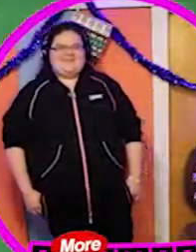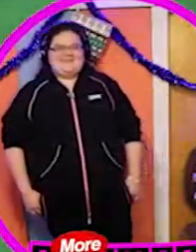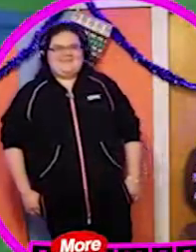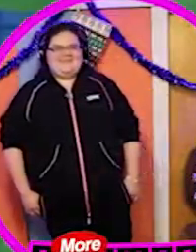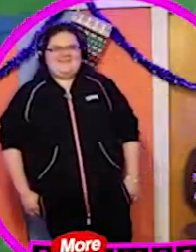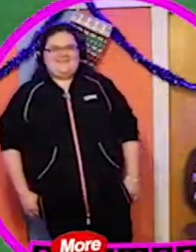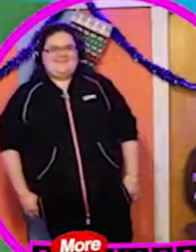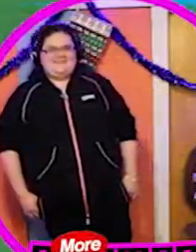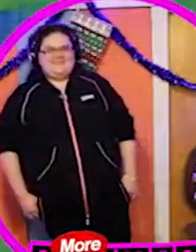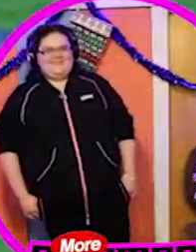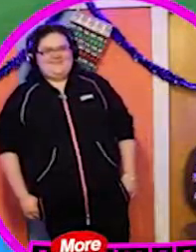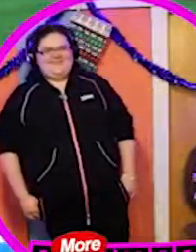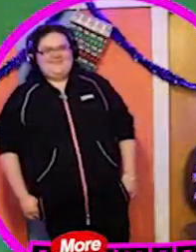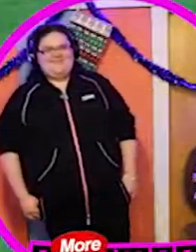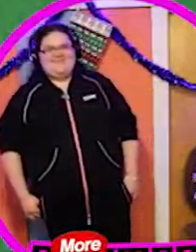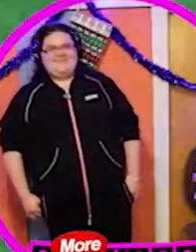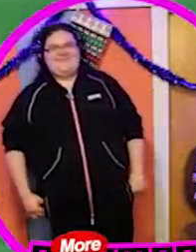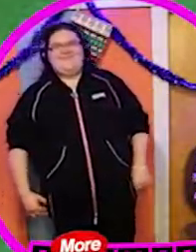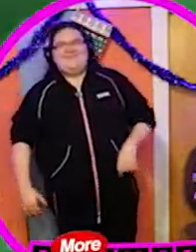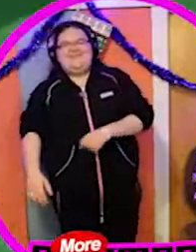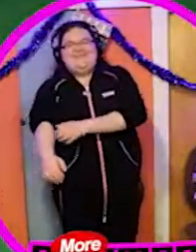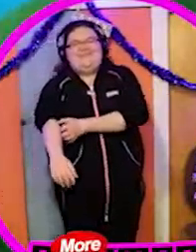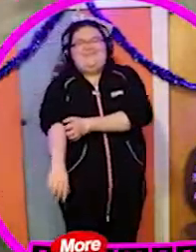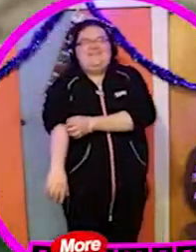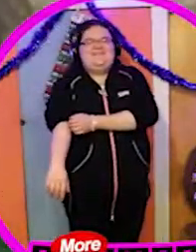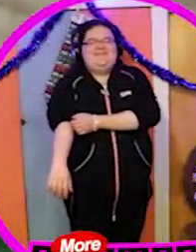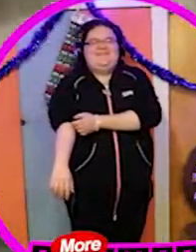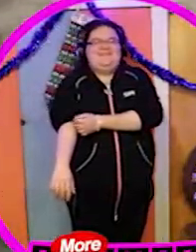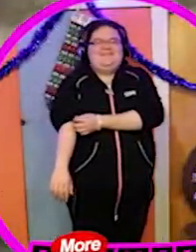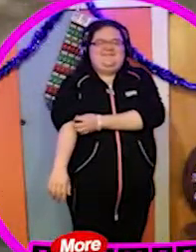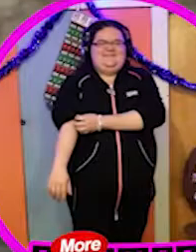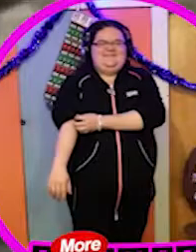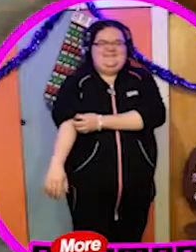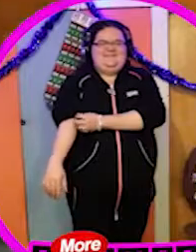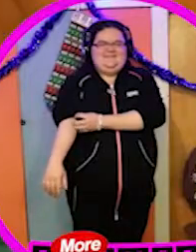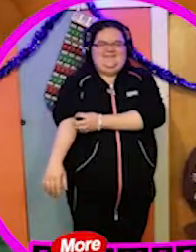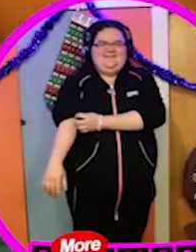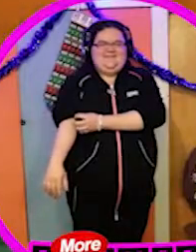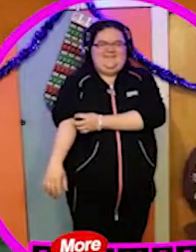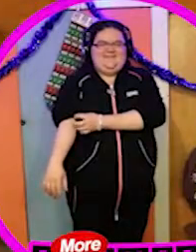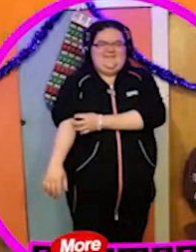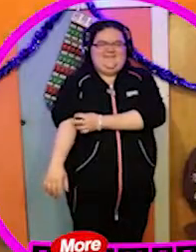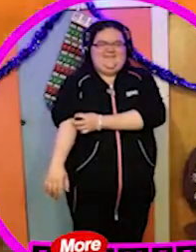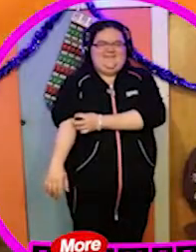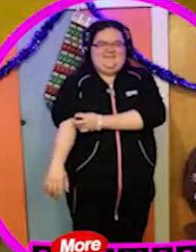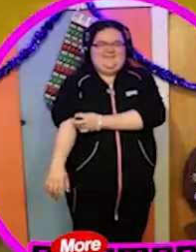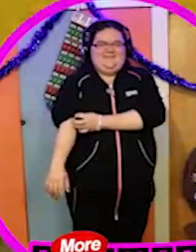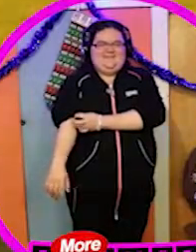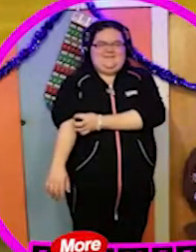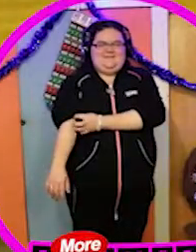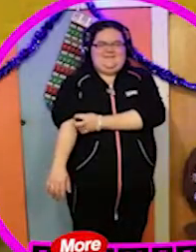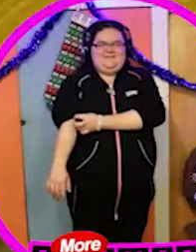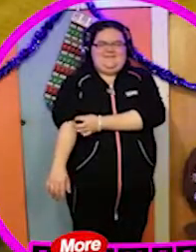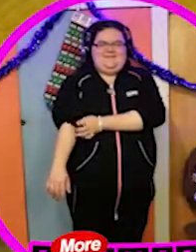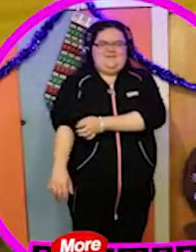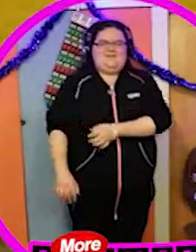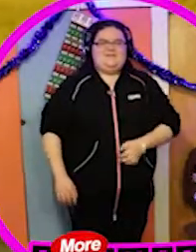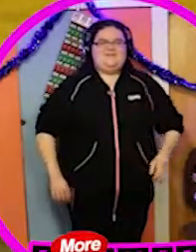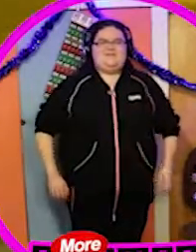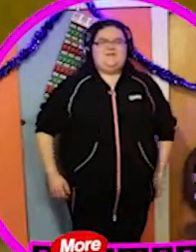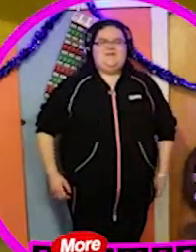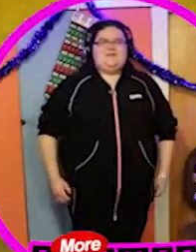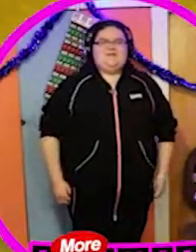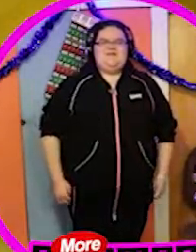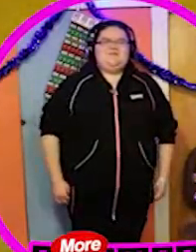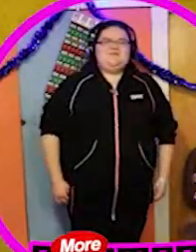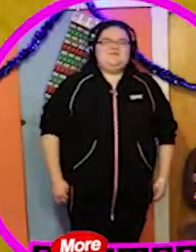What's up? Are we not doing this then? You lot move, man! You know the pushing out thing? You can go around it, boys. You can go around to the other